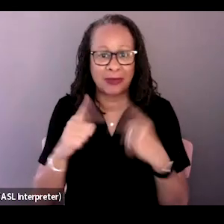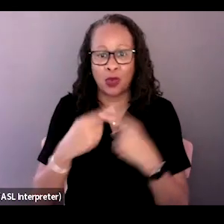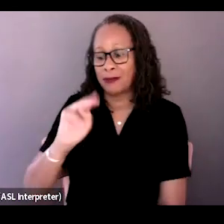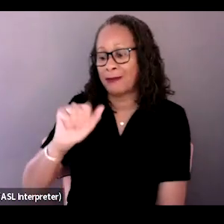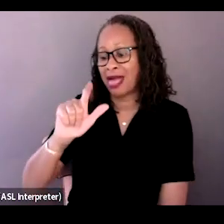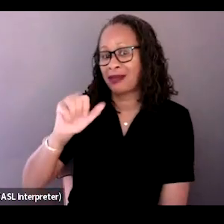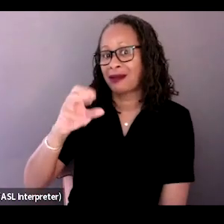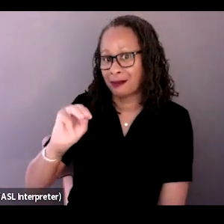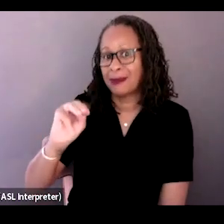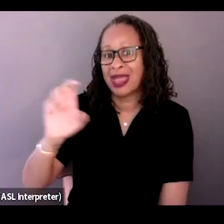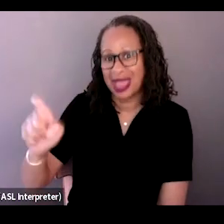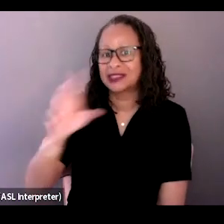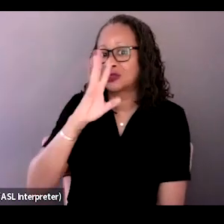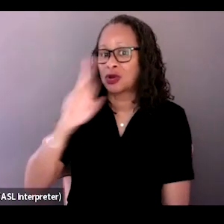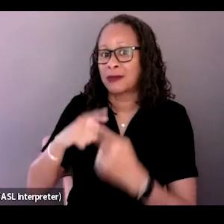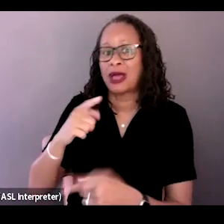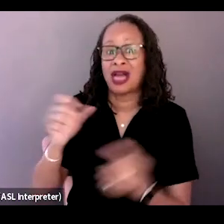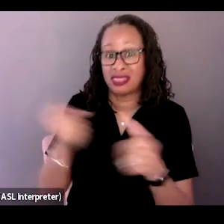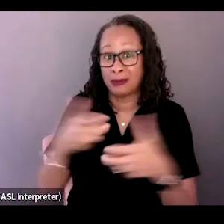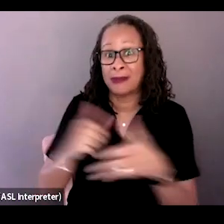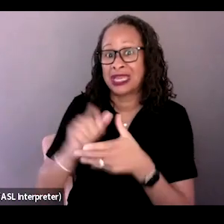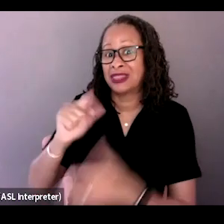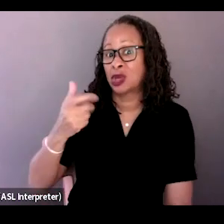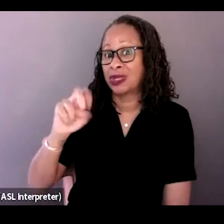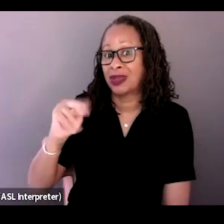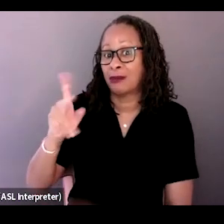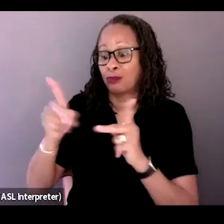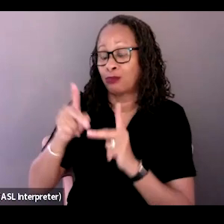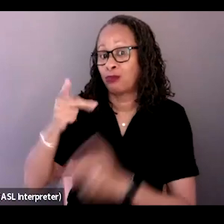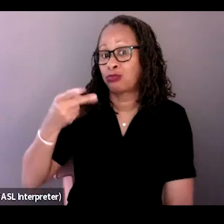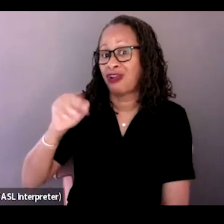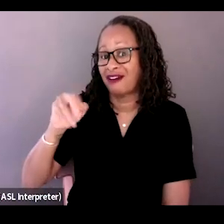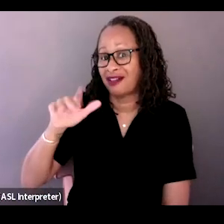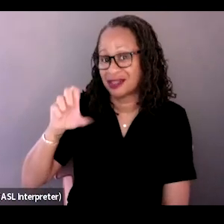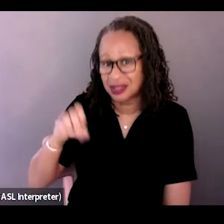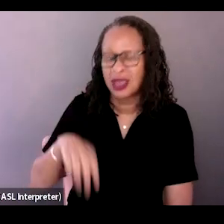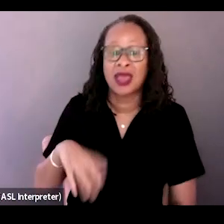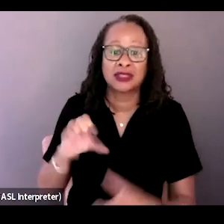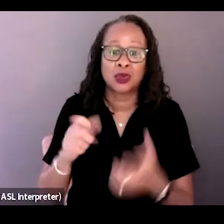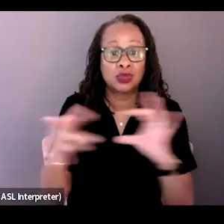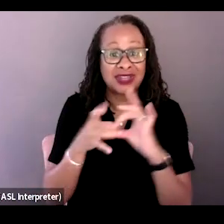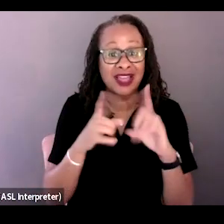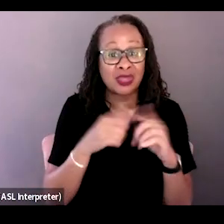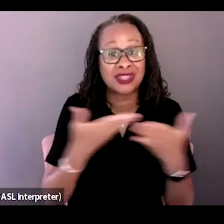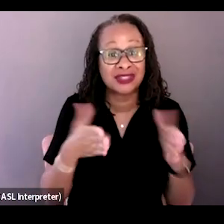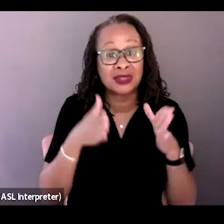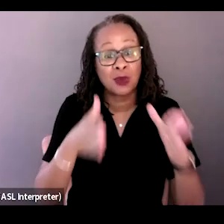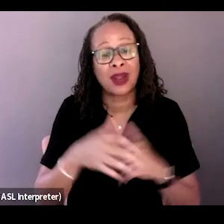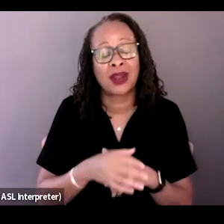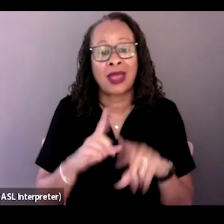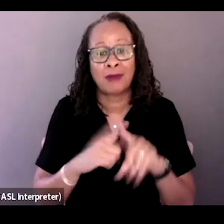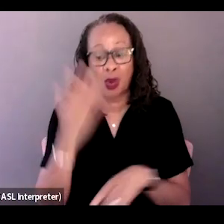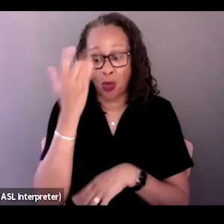the bombing in the Quito province. And so it could not but sort of like connect those things in a way. But why, you know, in the